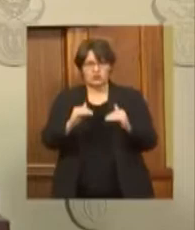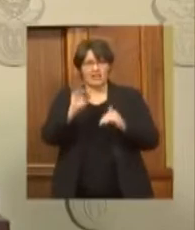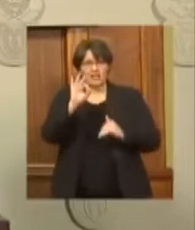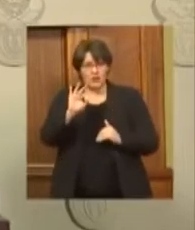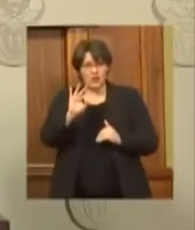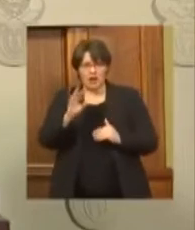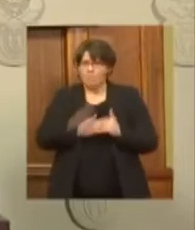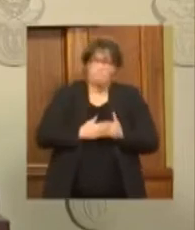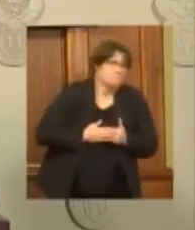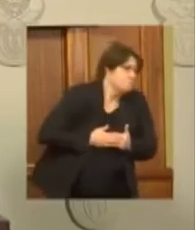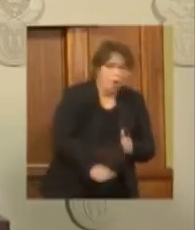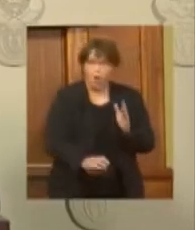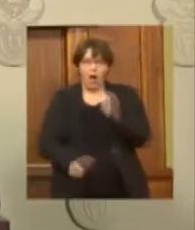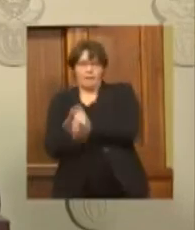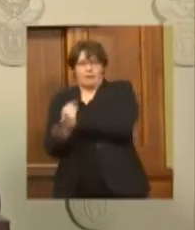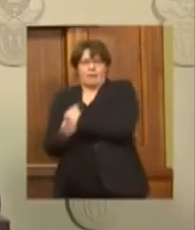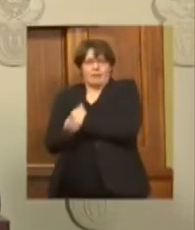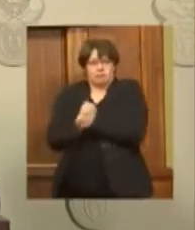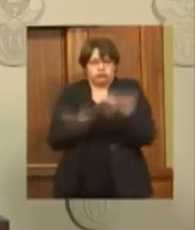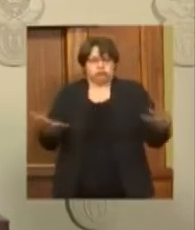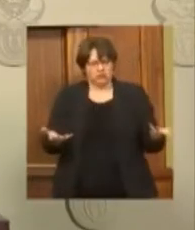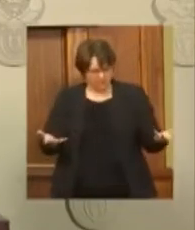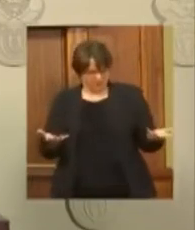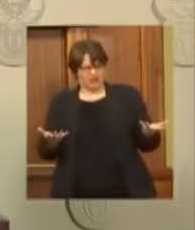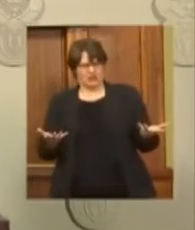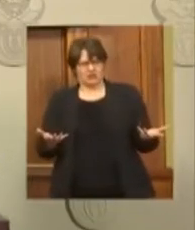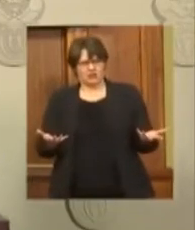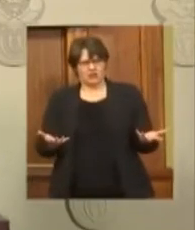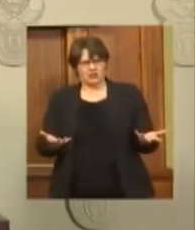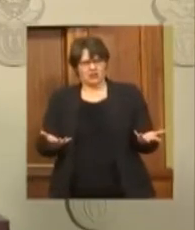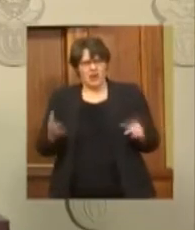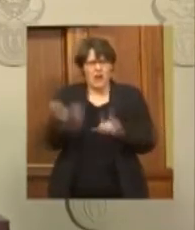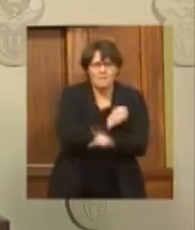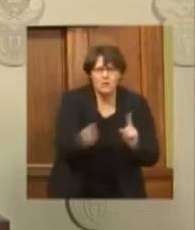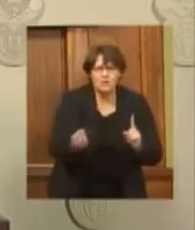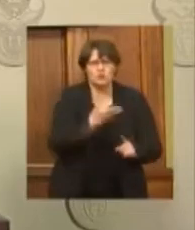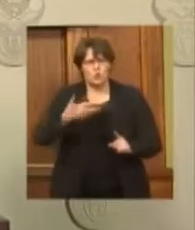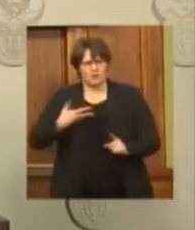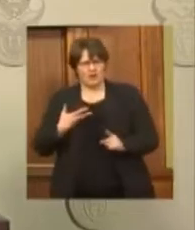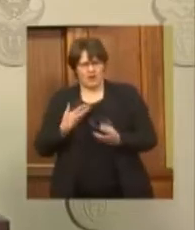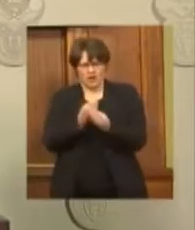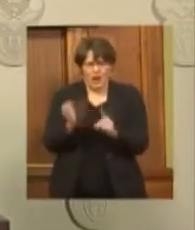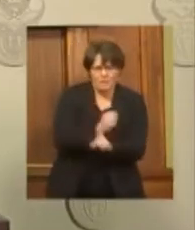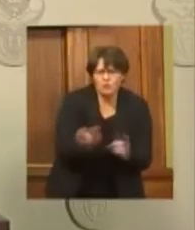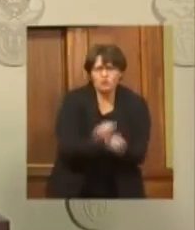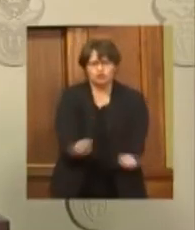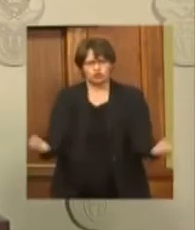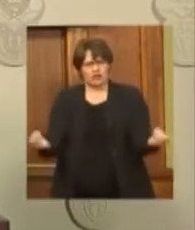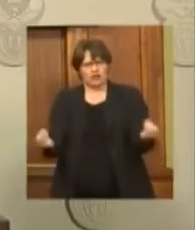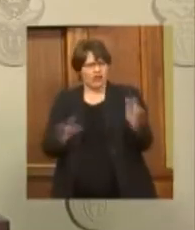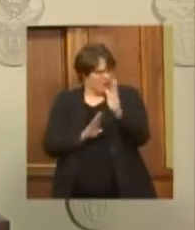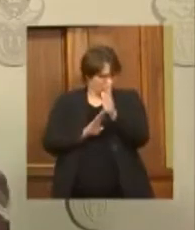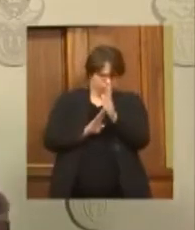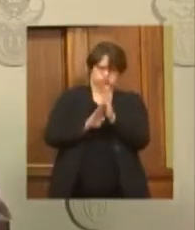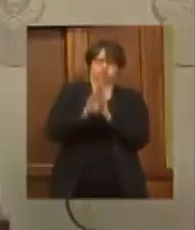Level 3 took effect on the 1st of June. Cases of abuse of women and children have also